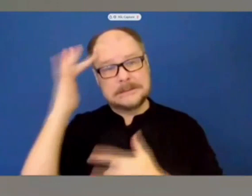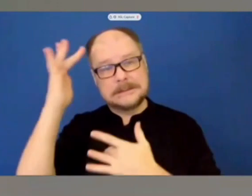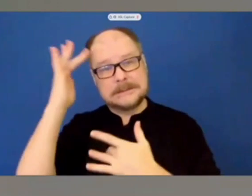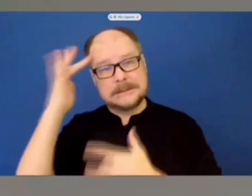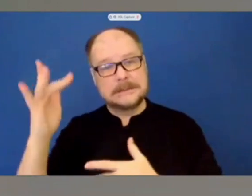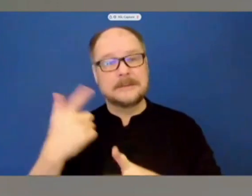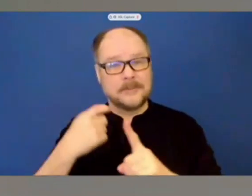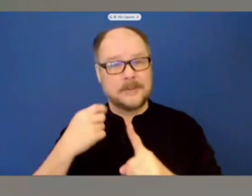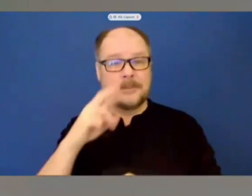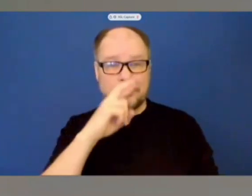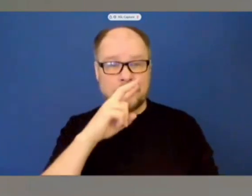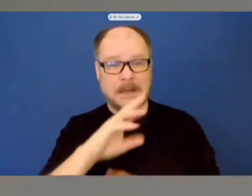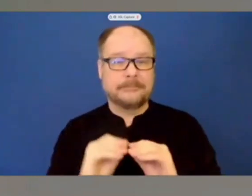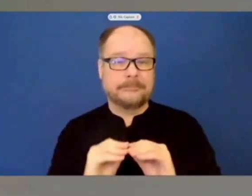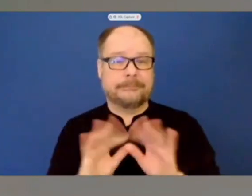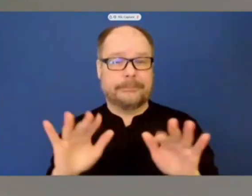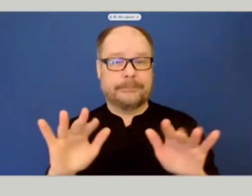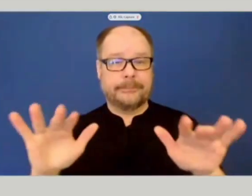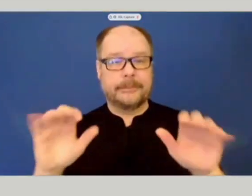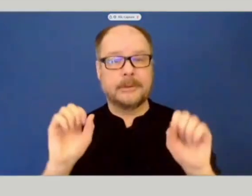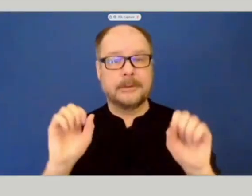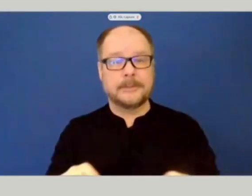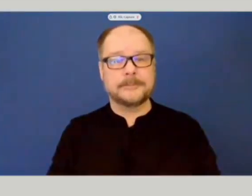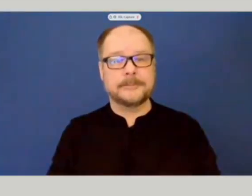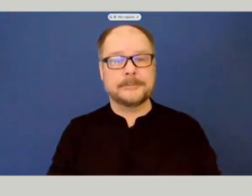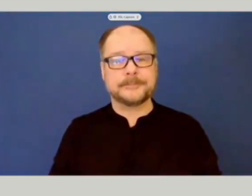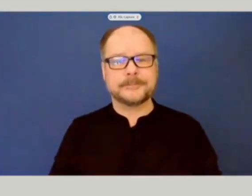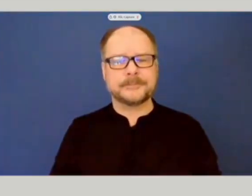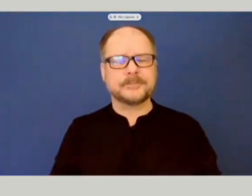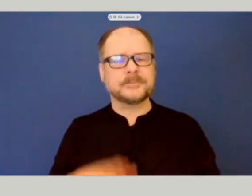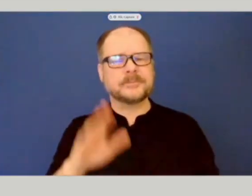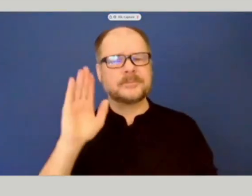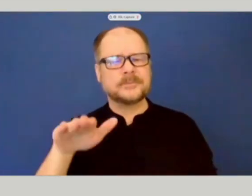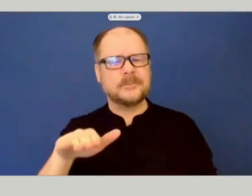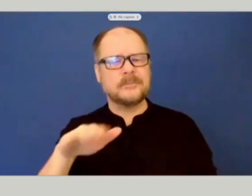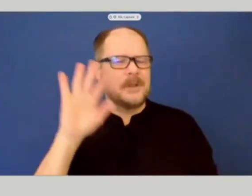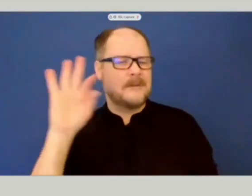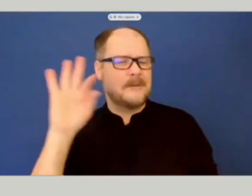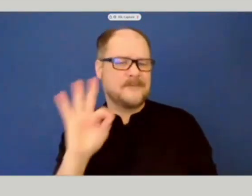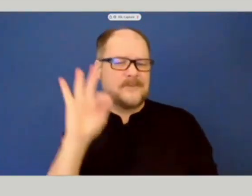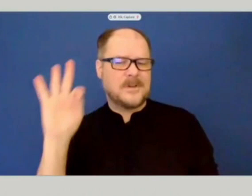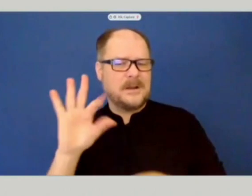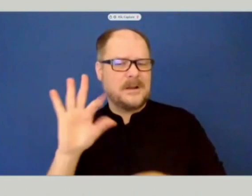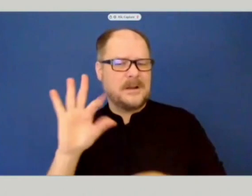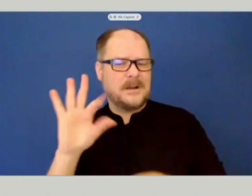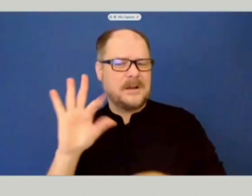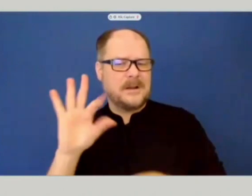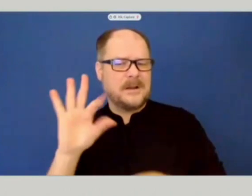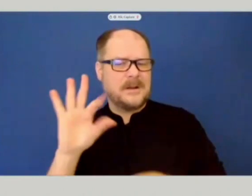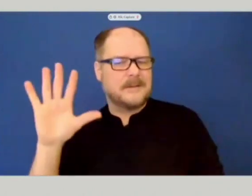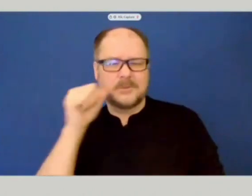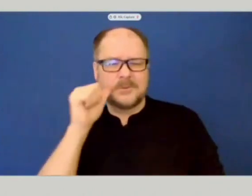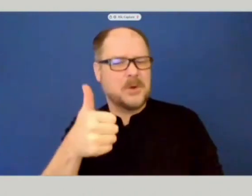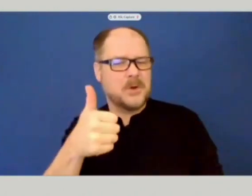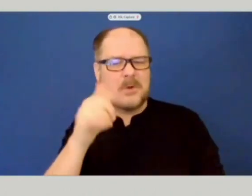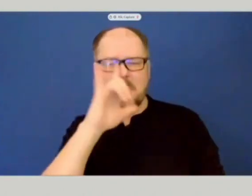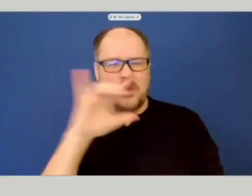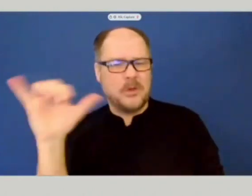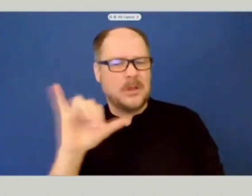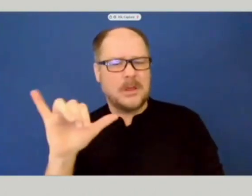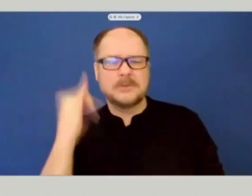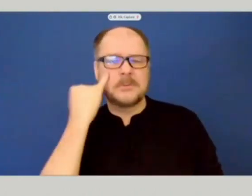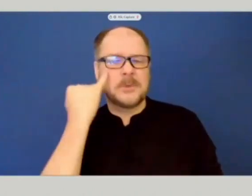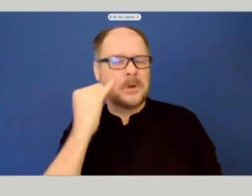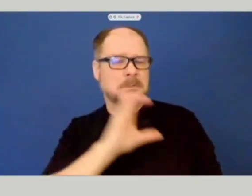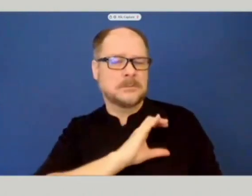point. Tina, what does Friday at 5 p.m. look like? And if law enforcement refuses